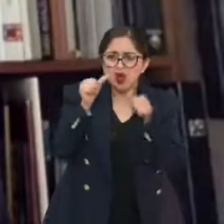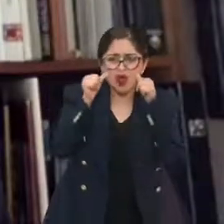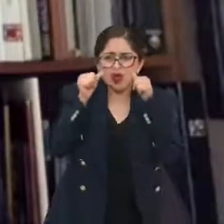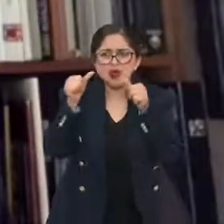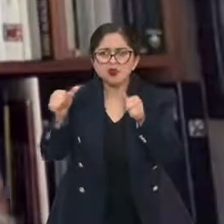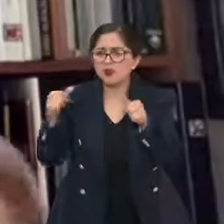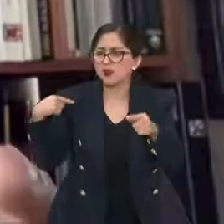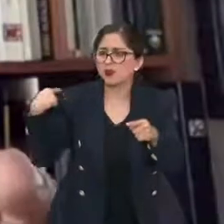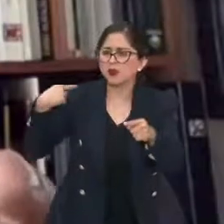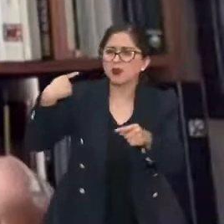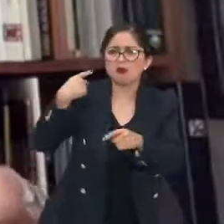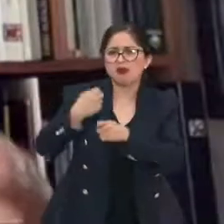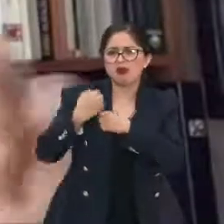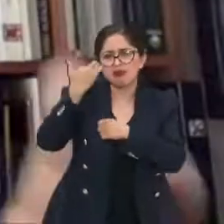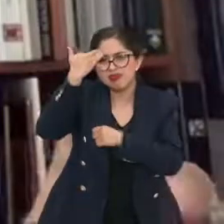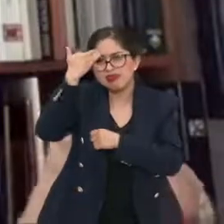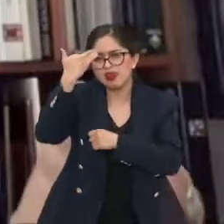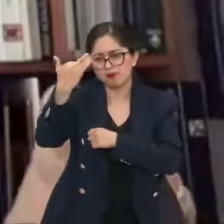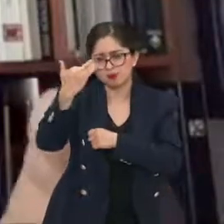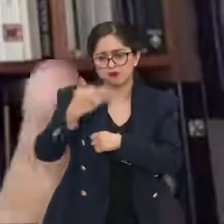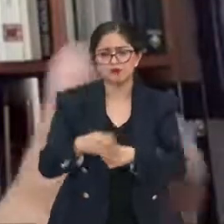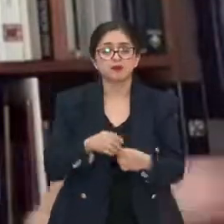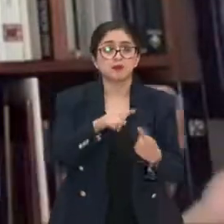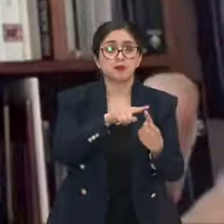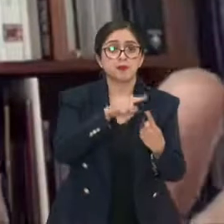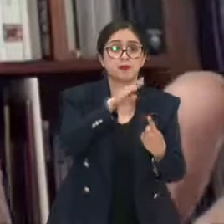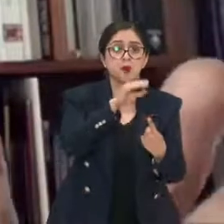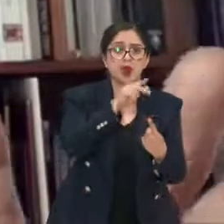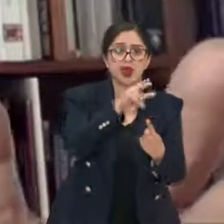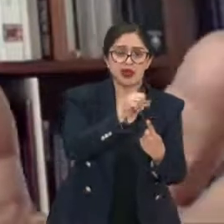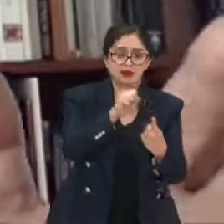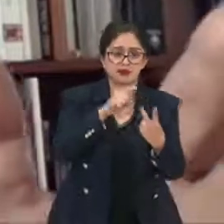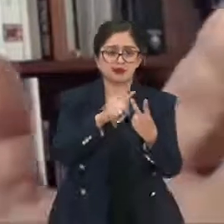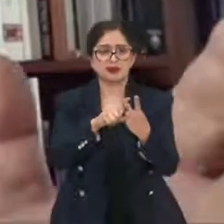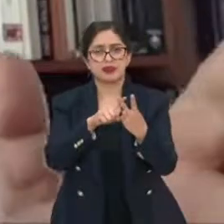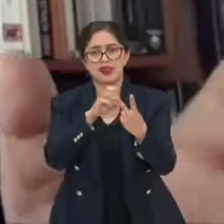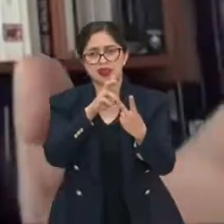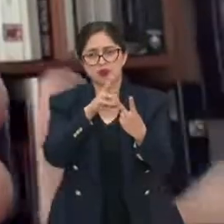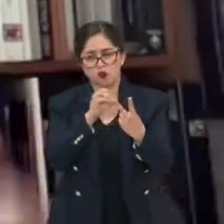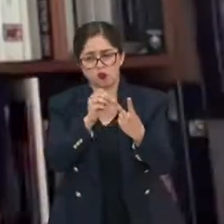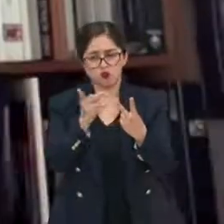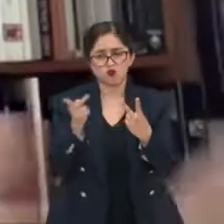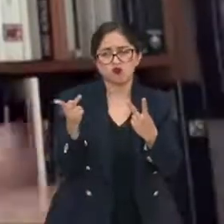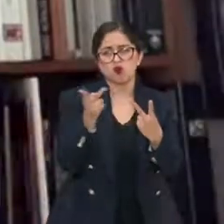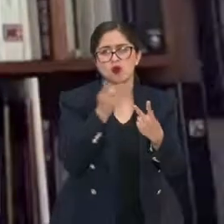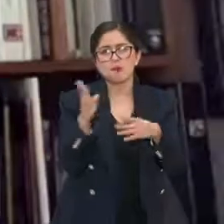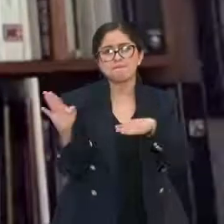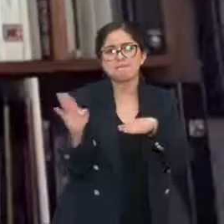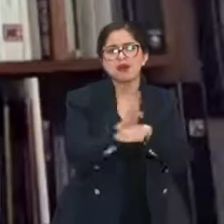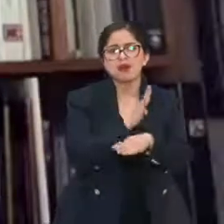extract the most brutal characteristics of people. Morales and Arce were benefited